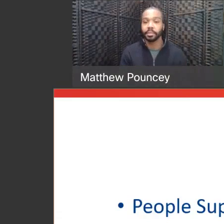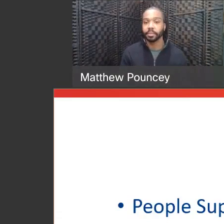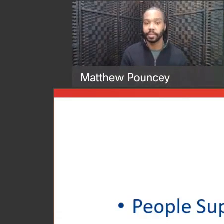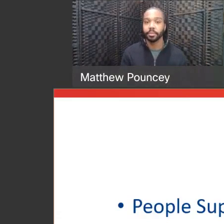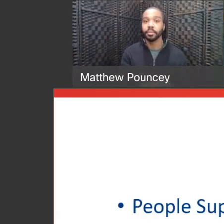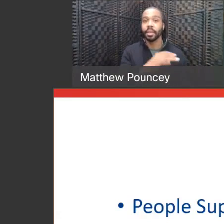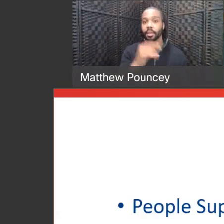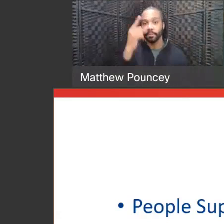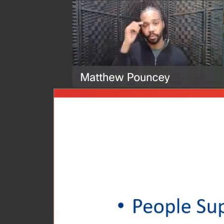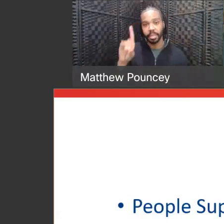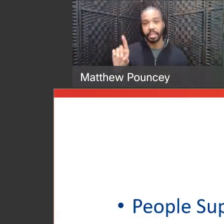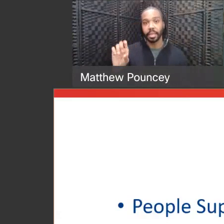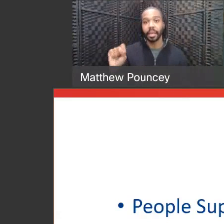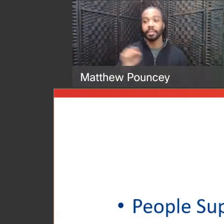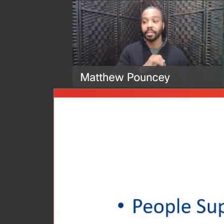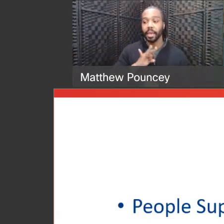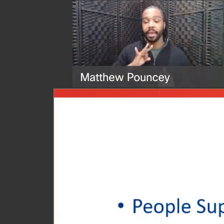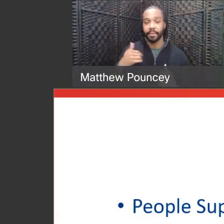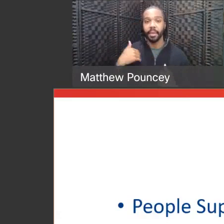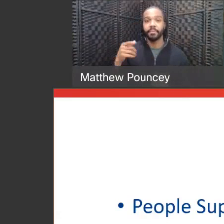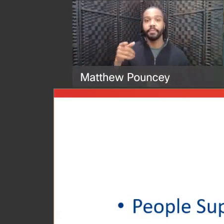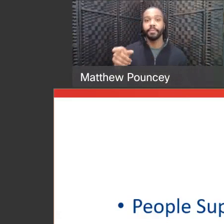amongst DDS staff, we're at 95%.